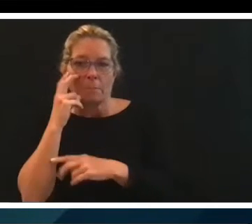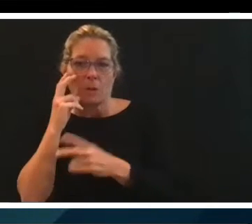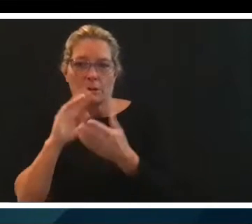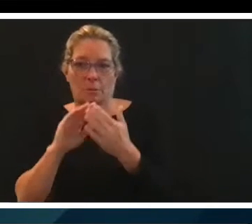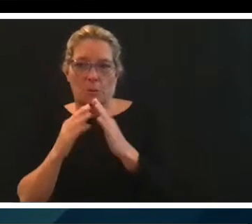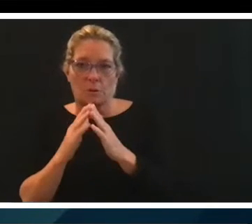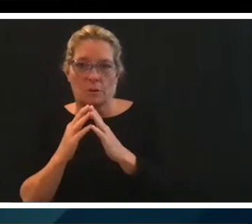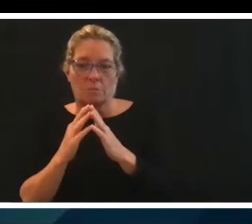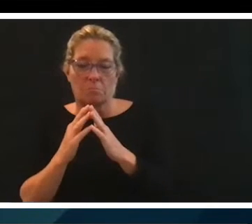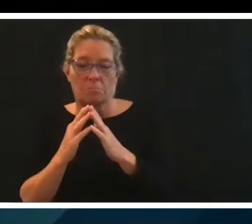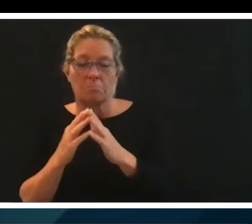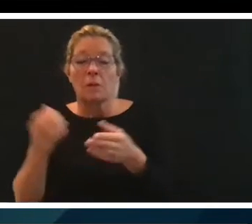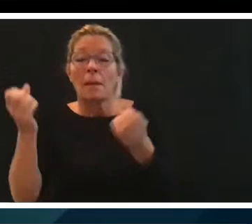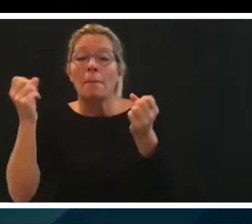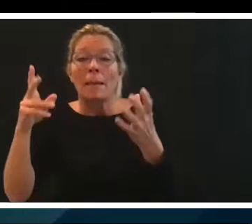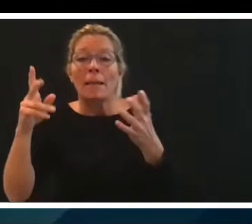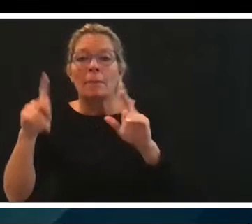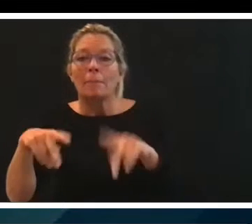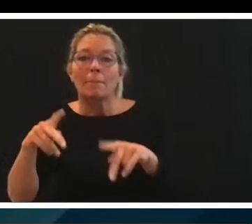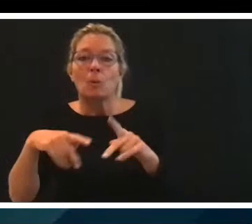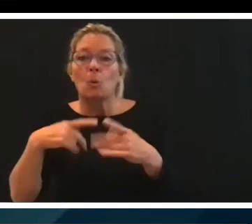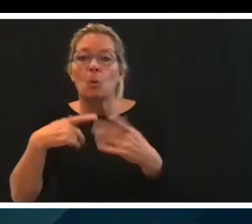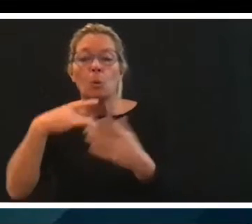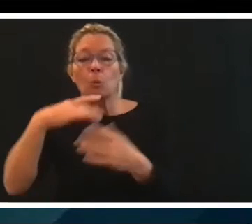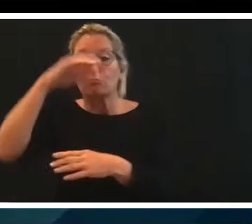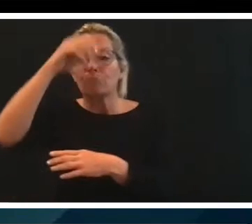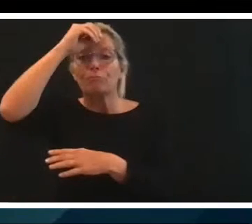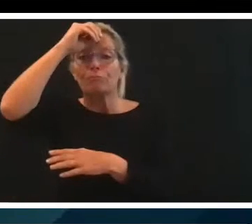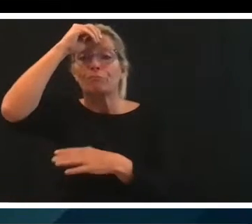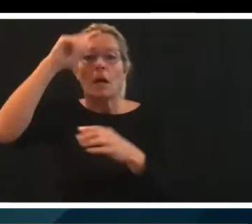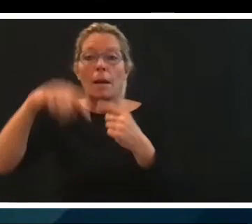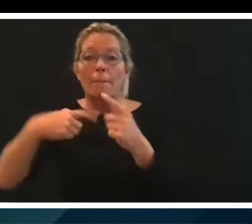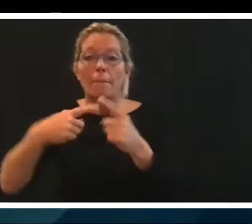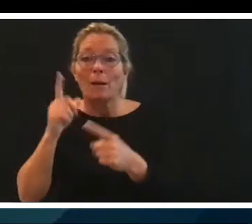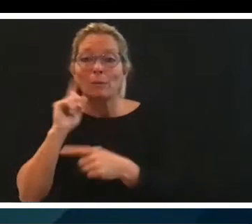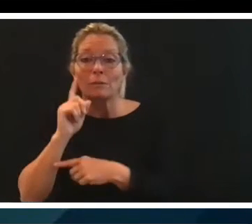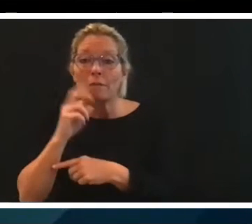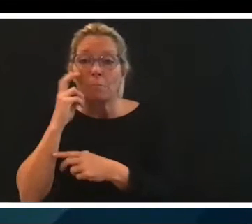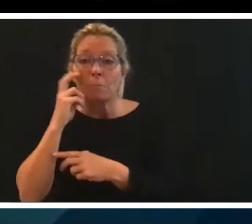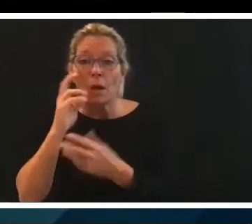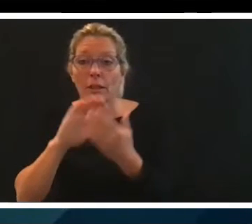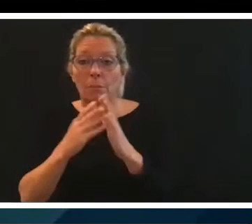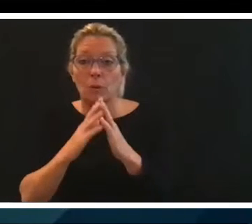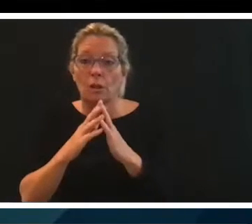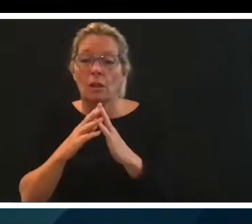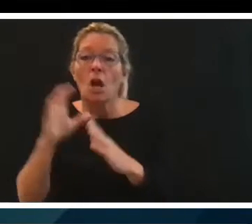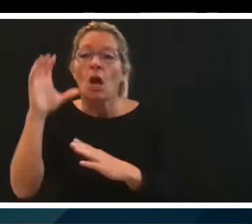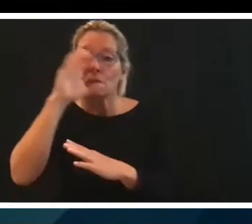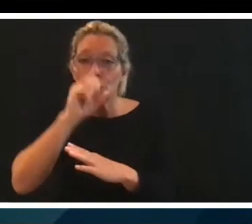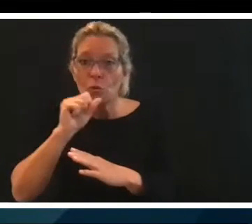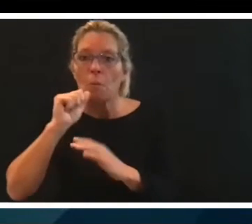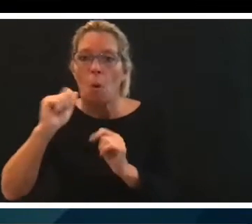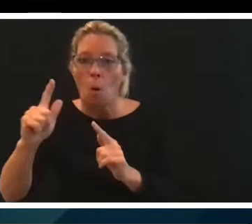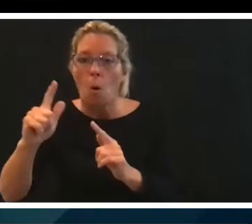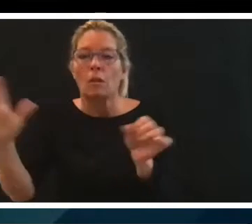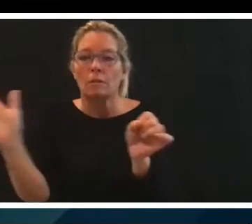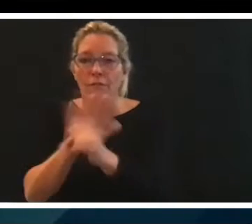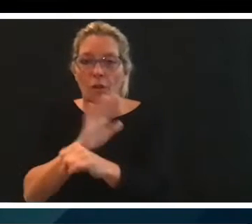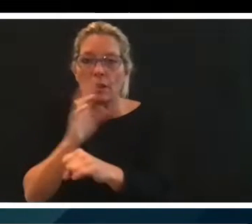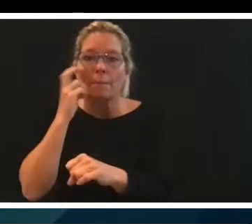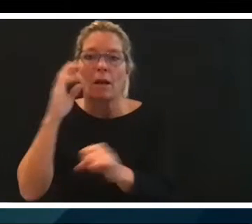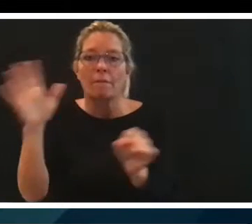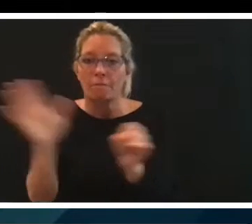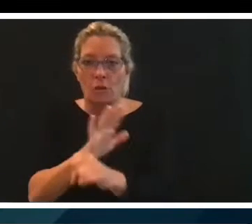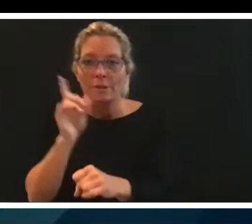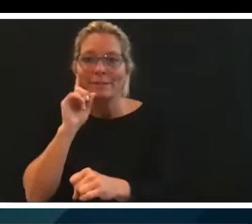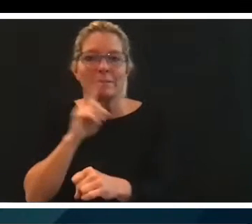who say know nothing about the deaf-blind community assume that everyone who's deaf-blind is completely blind and completely deaf, and that they don't